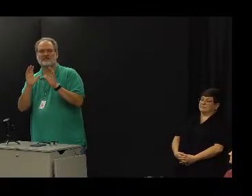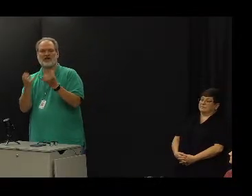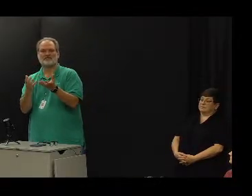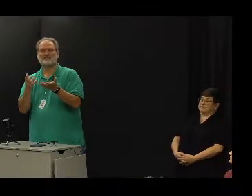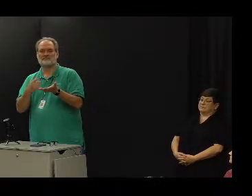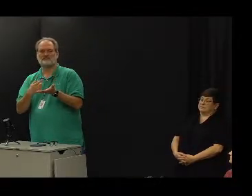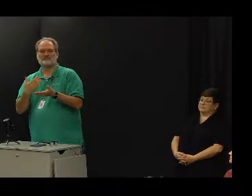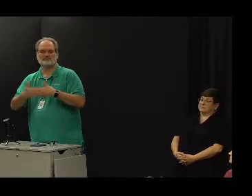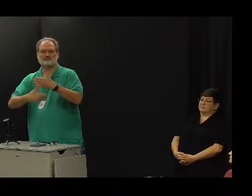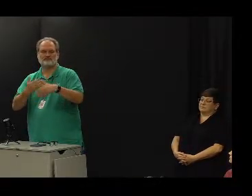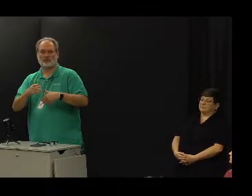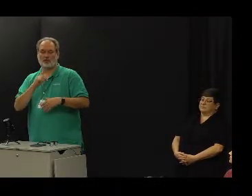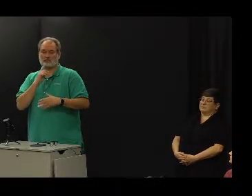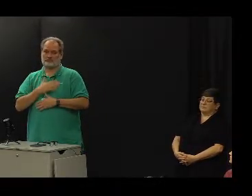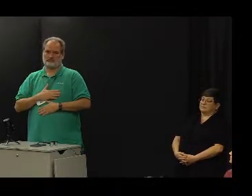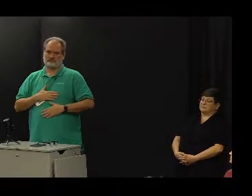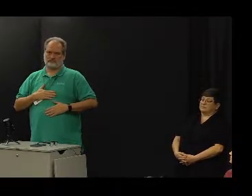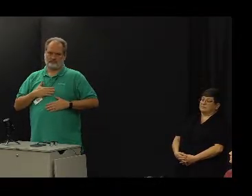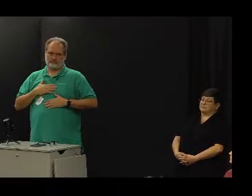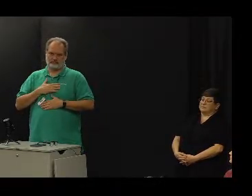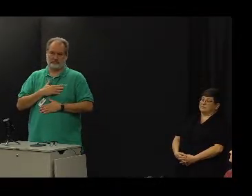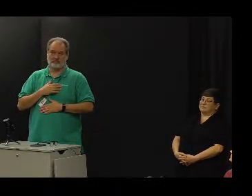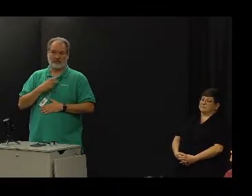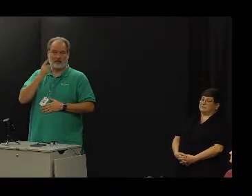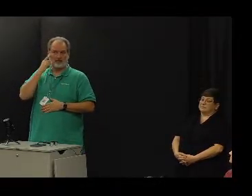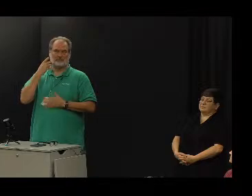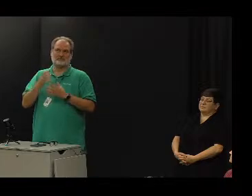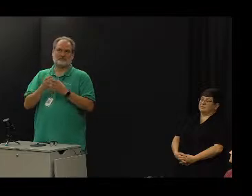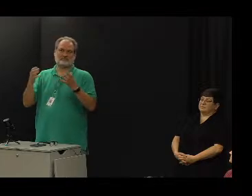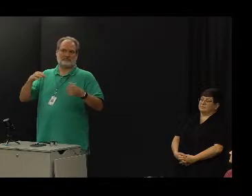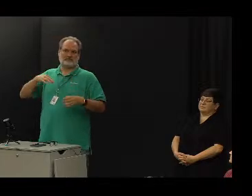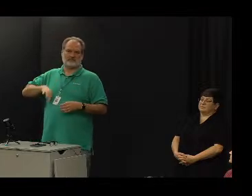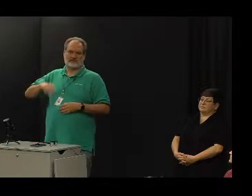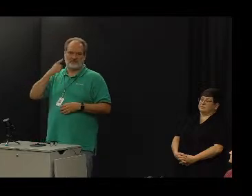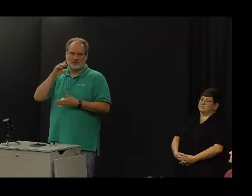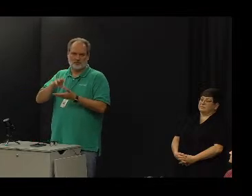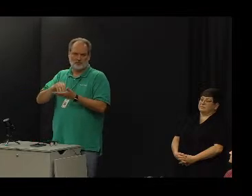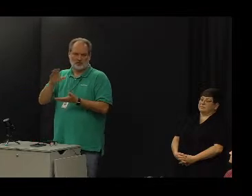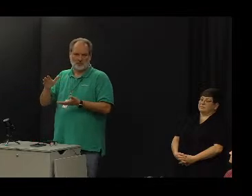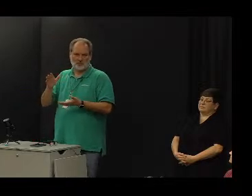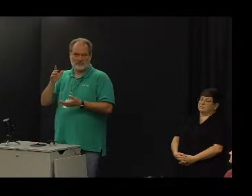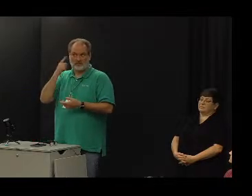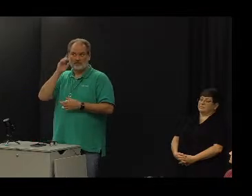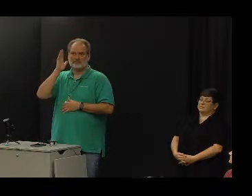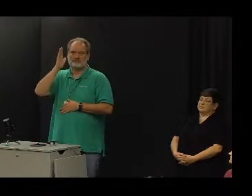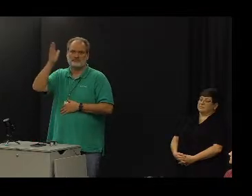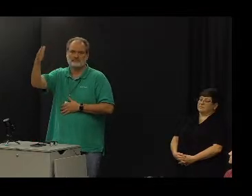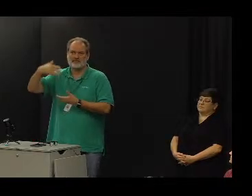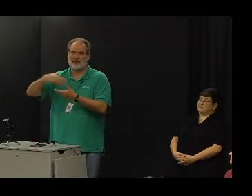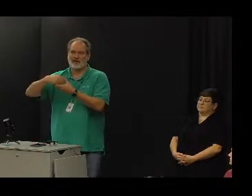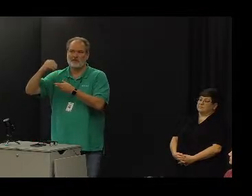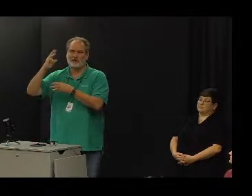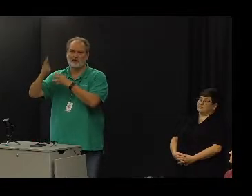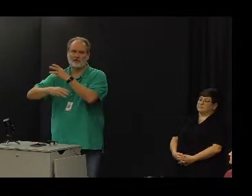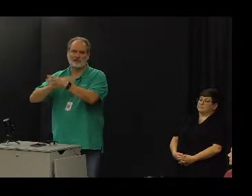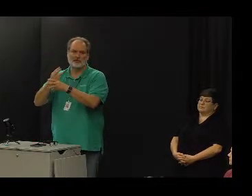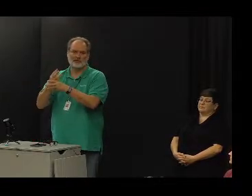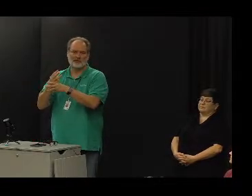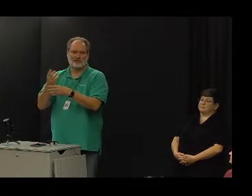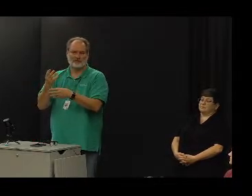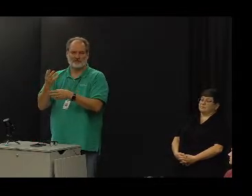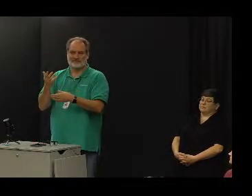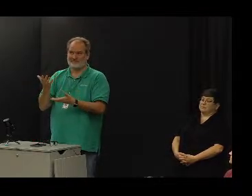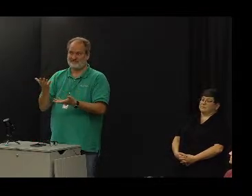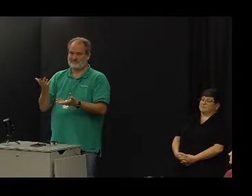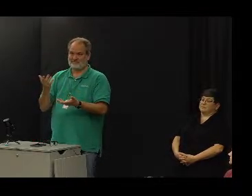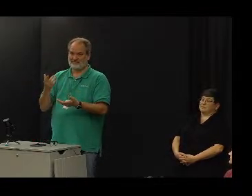them to these real-world situations, and they've really been enjoying that. I think it's a great benefit for our students, and it'll